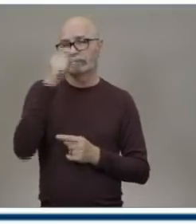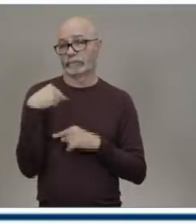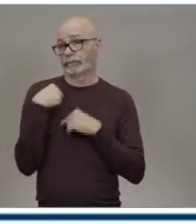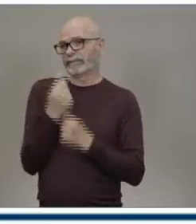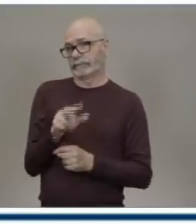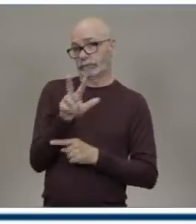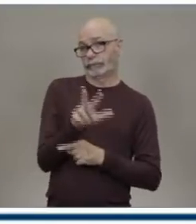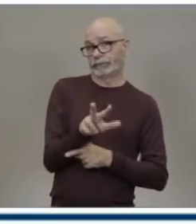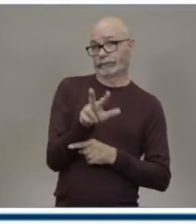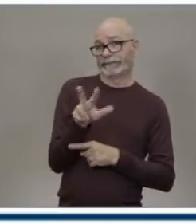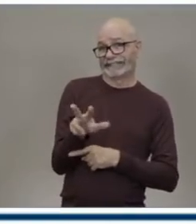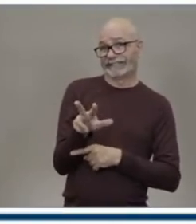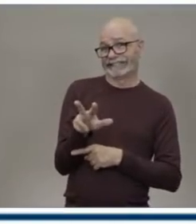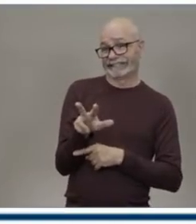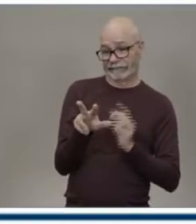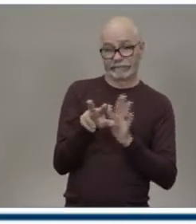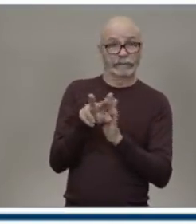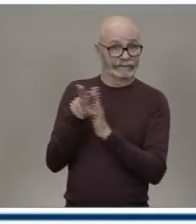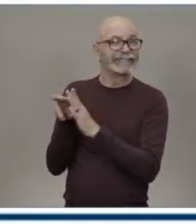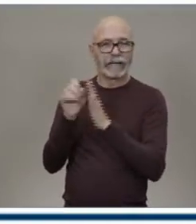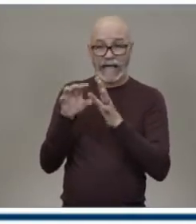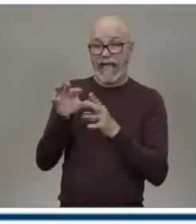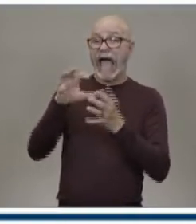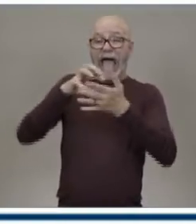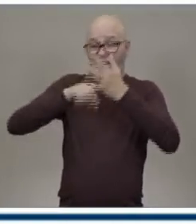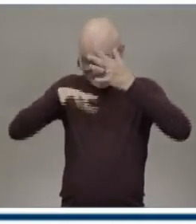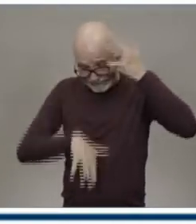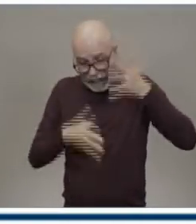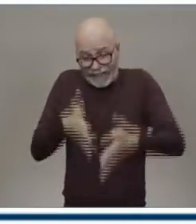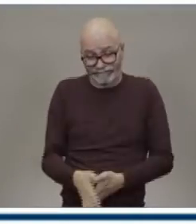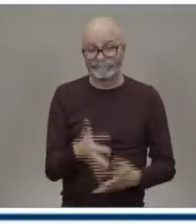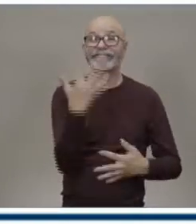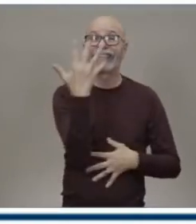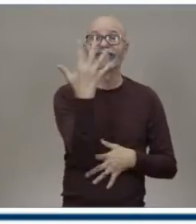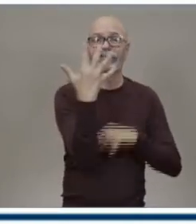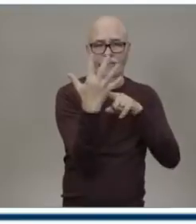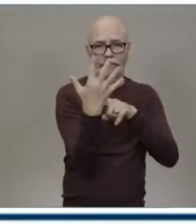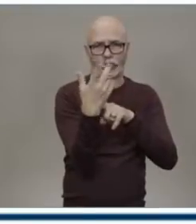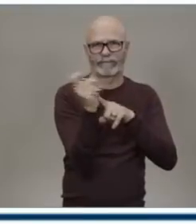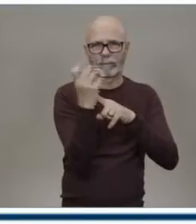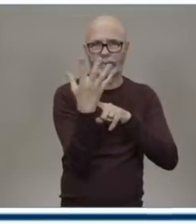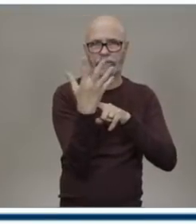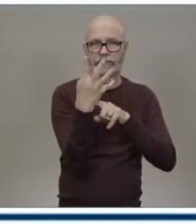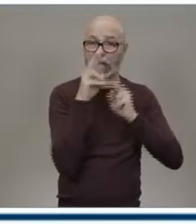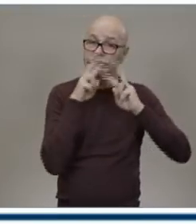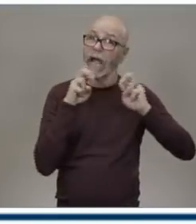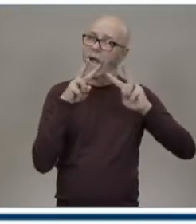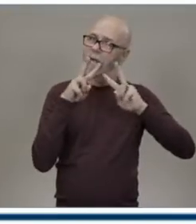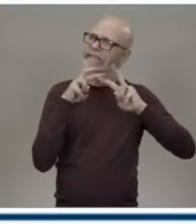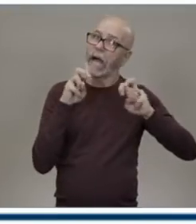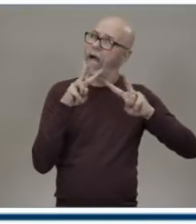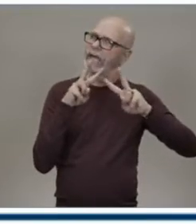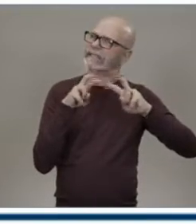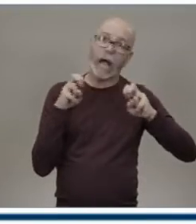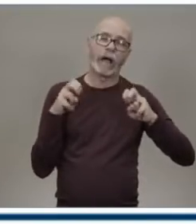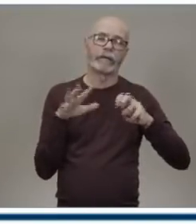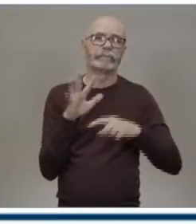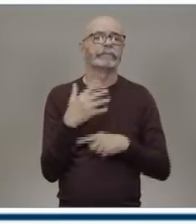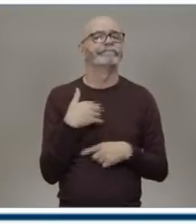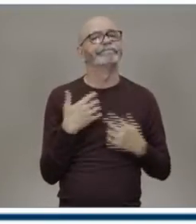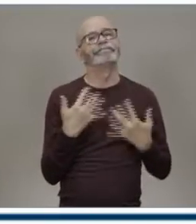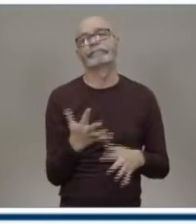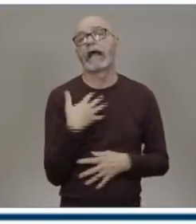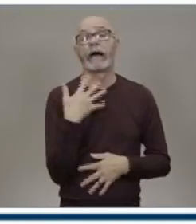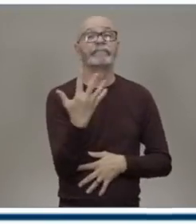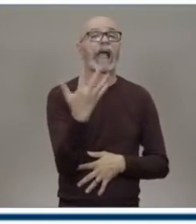clear explanation. And so with them, we also do the same thing. They may have been out and about in the community when